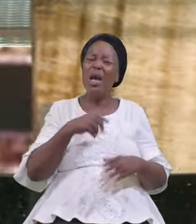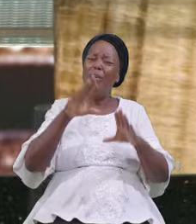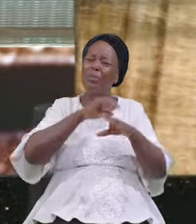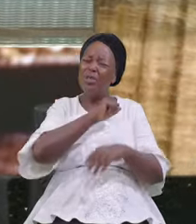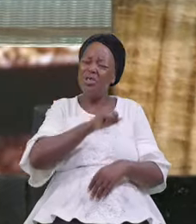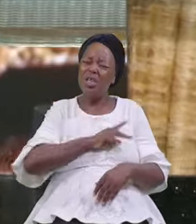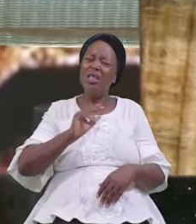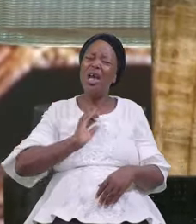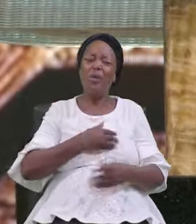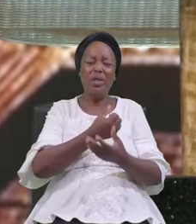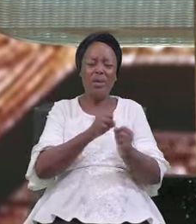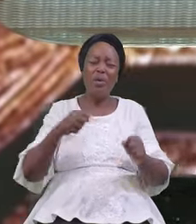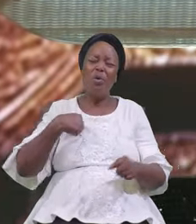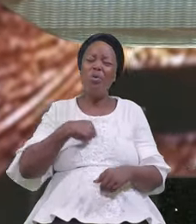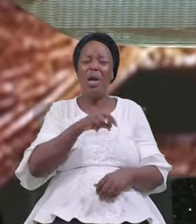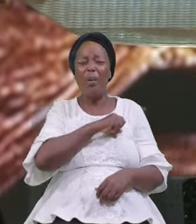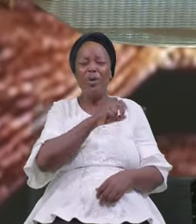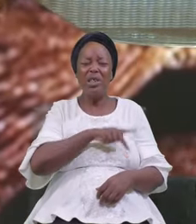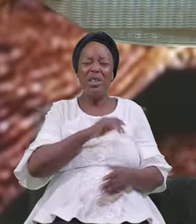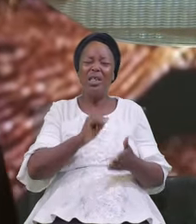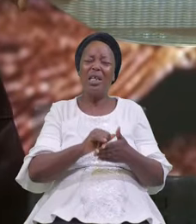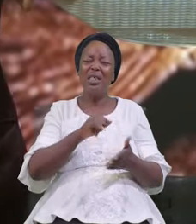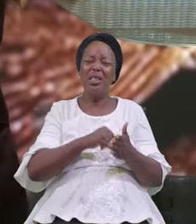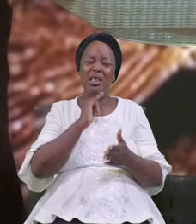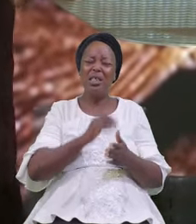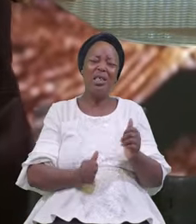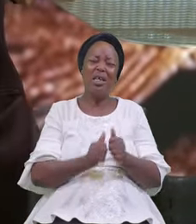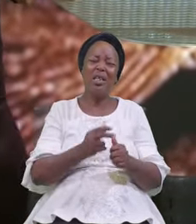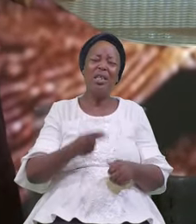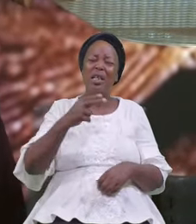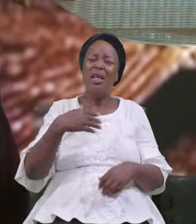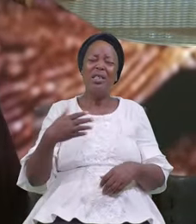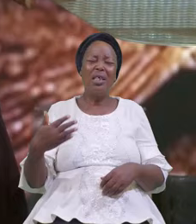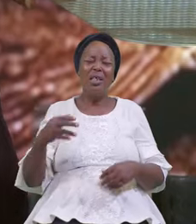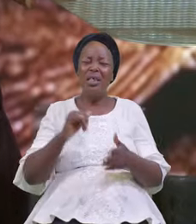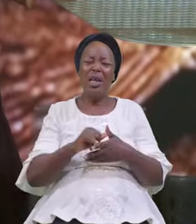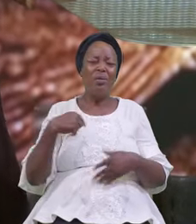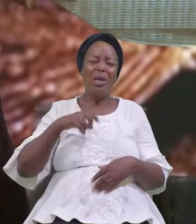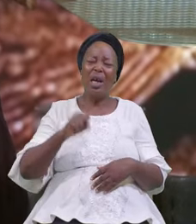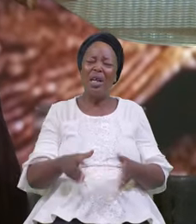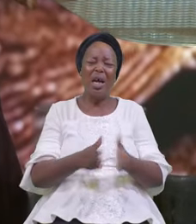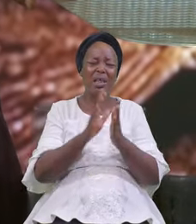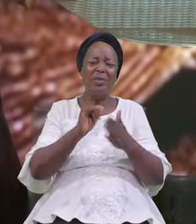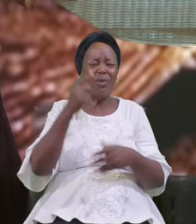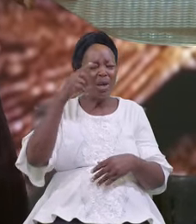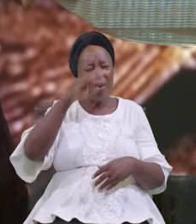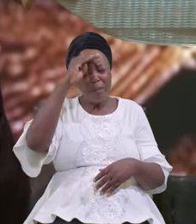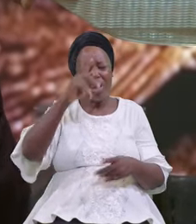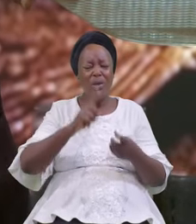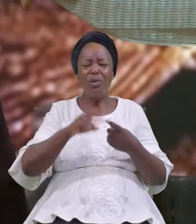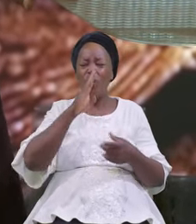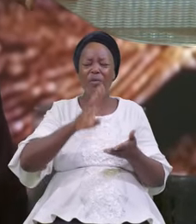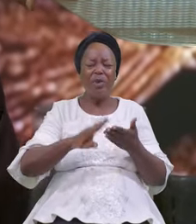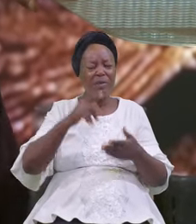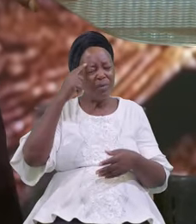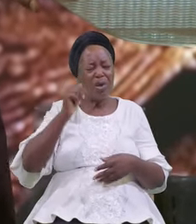salvation. We appreciate the greatest thing we can have, for a man to be forgiven, for a woman to be forgiven,